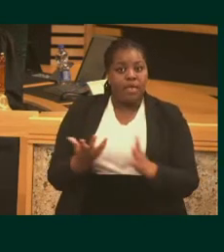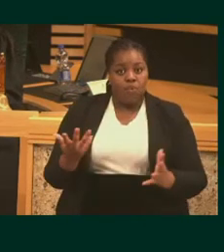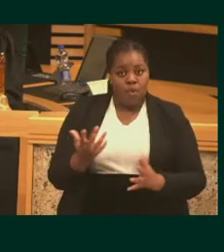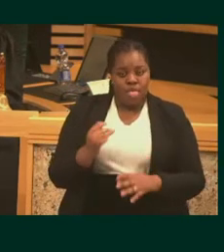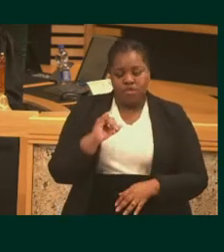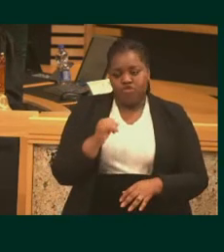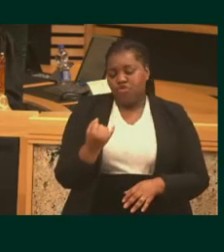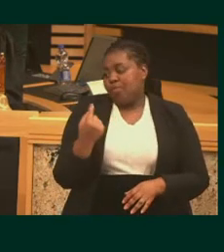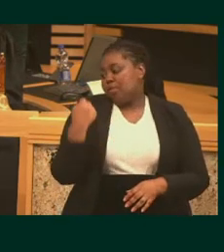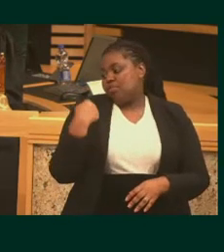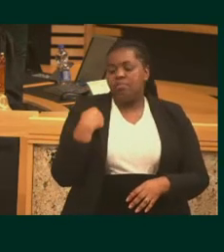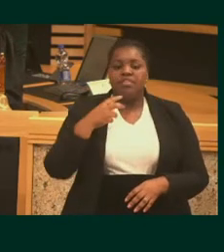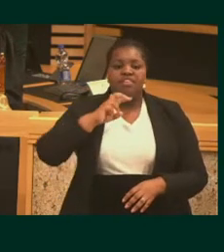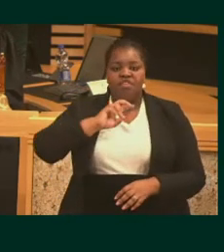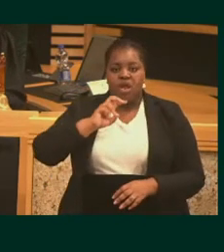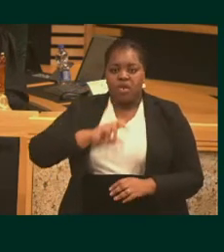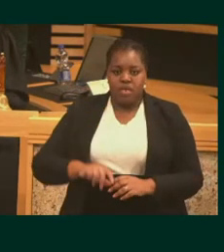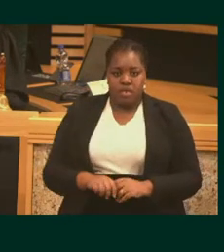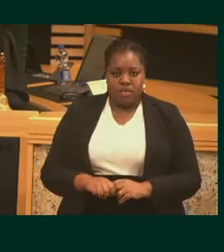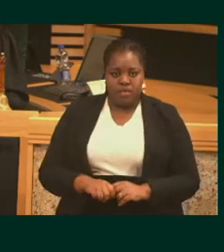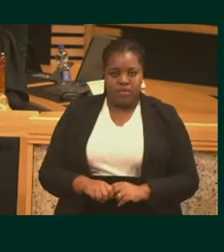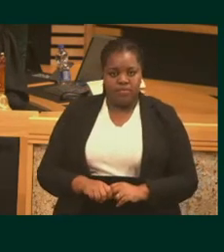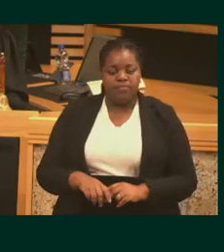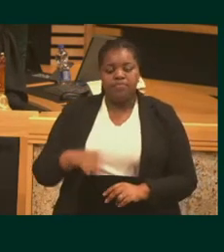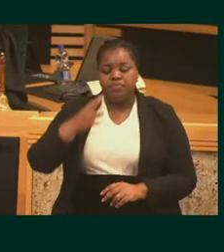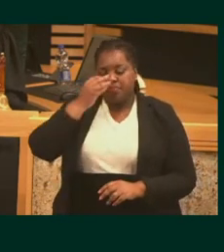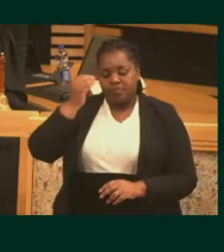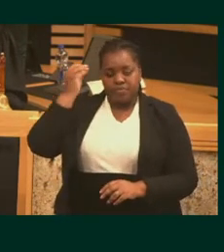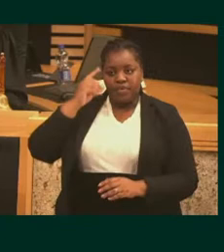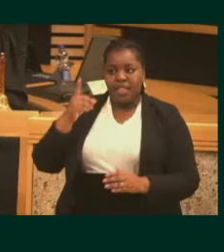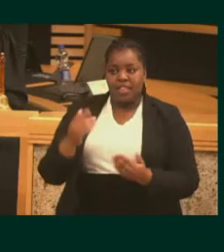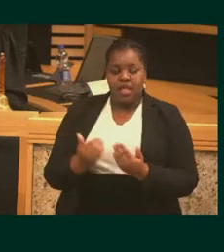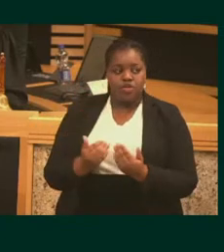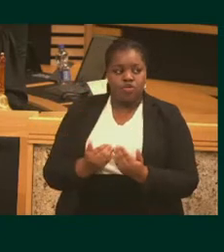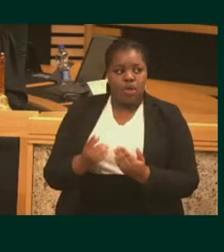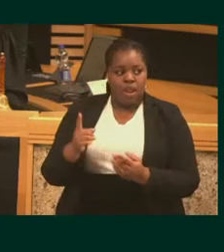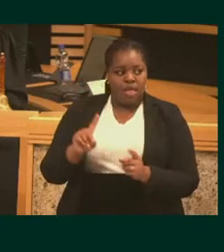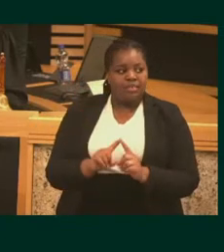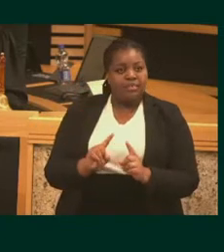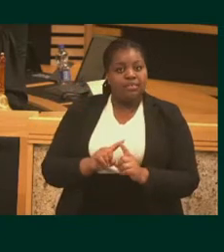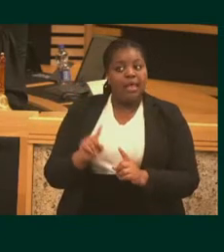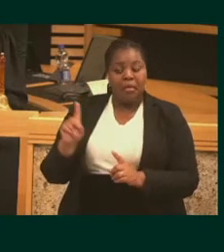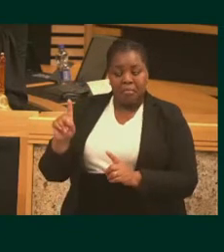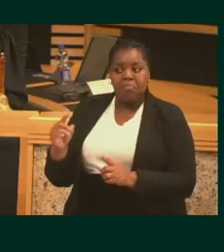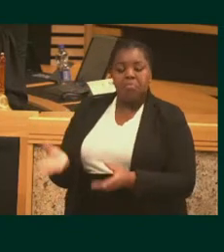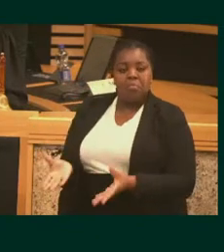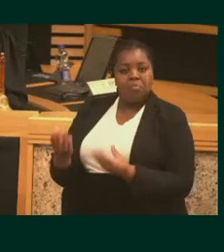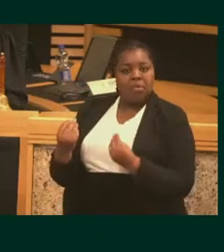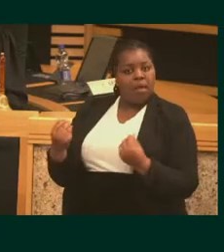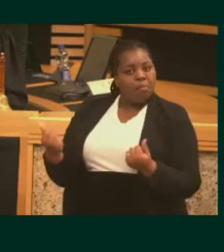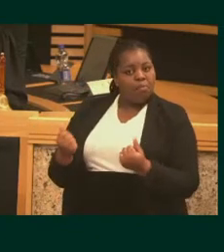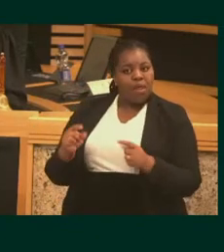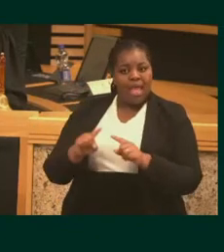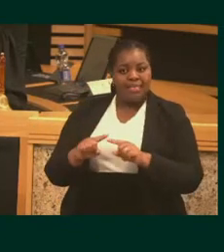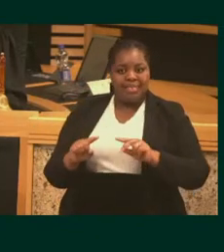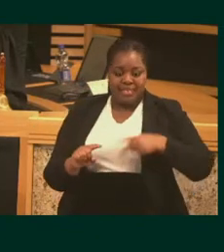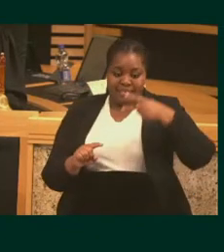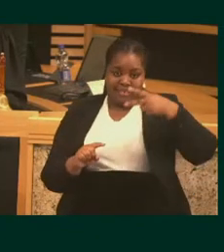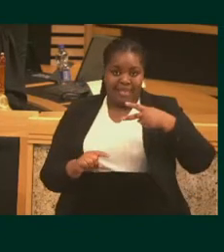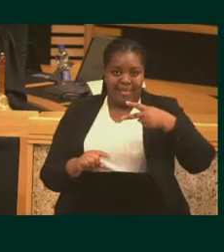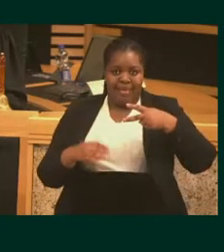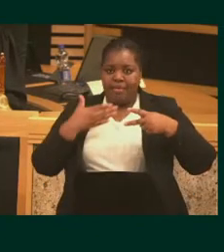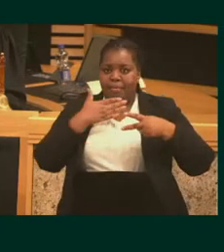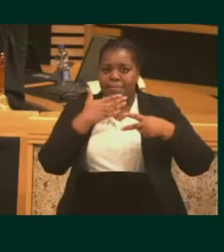on Friday note that the school was also recognized as the second best